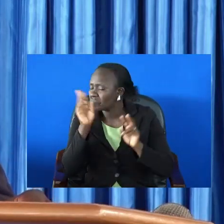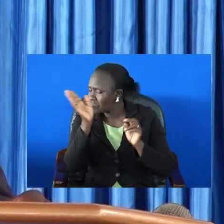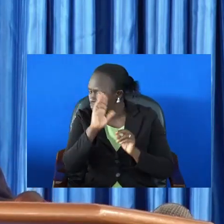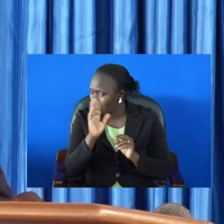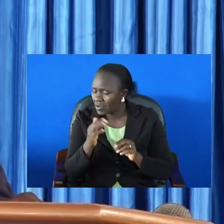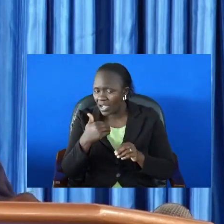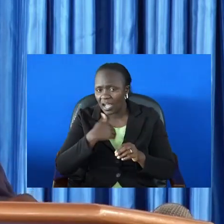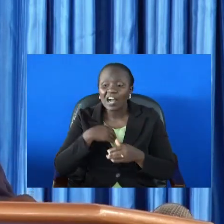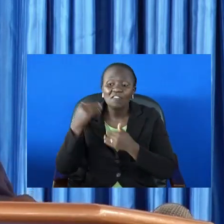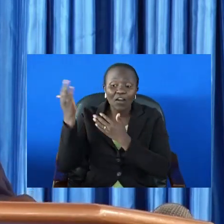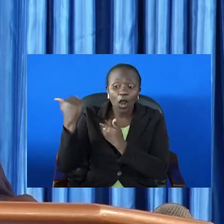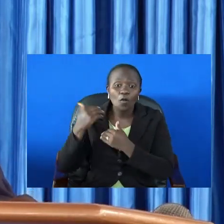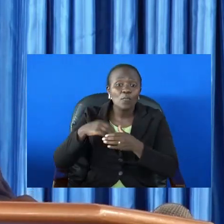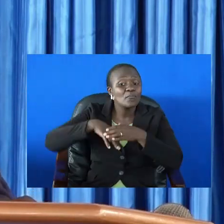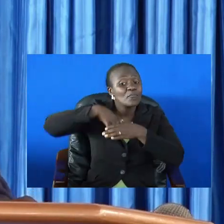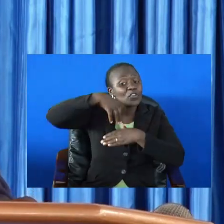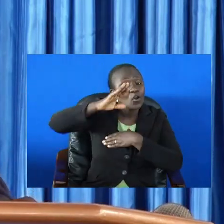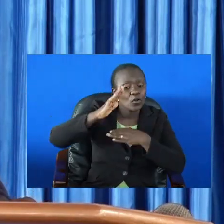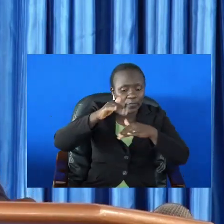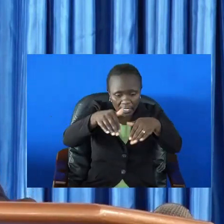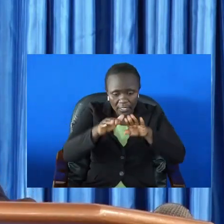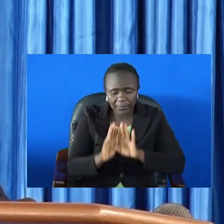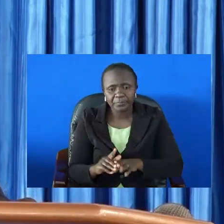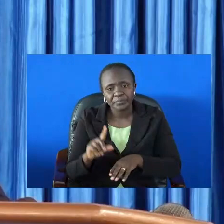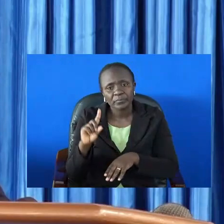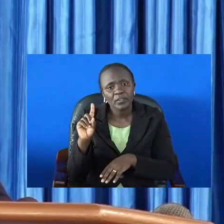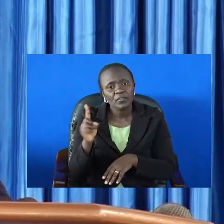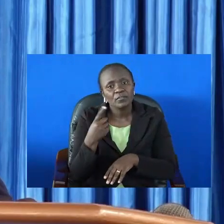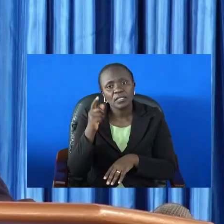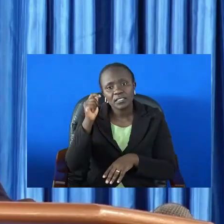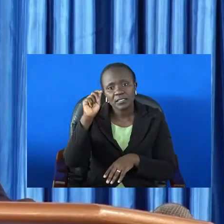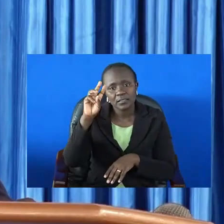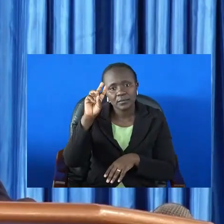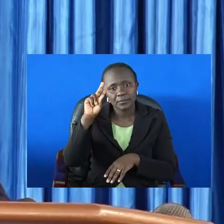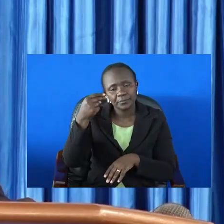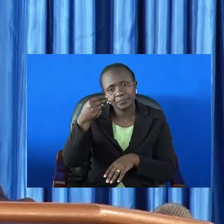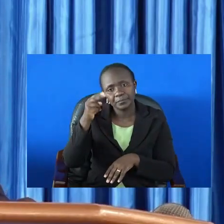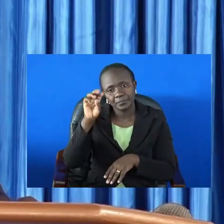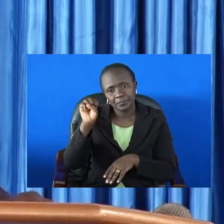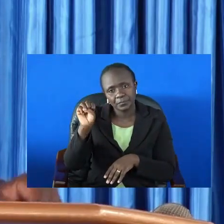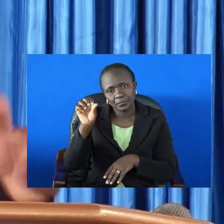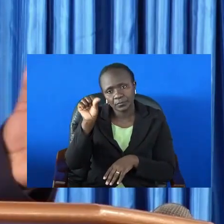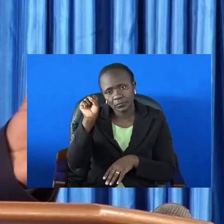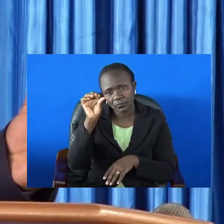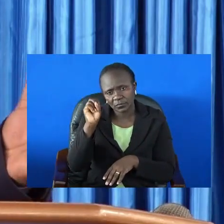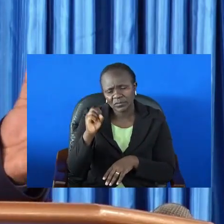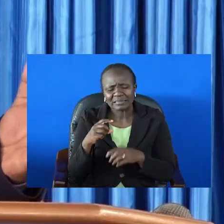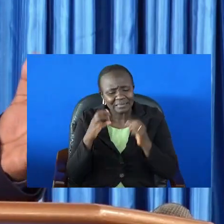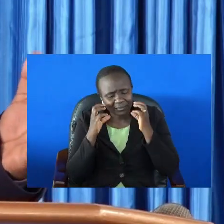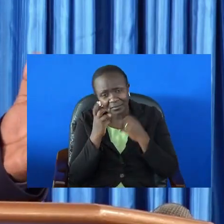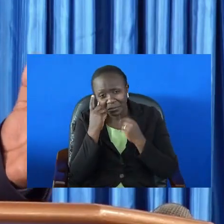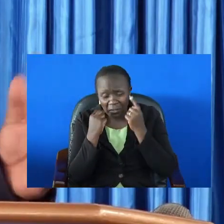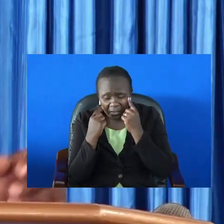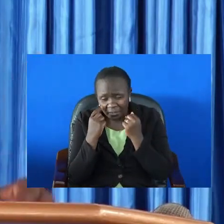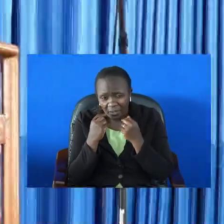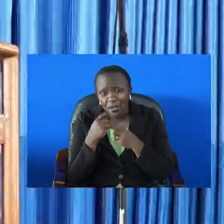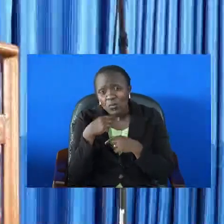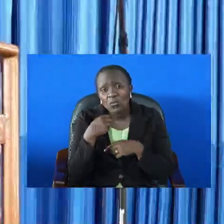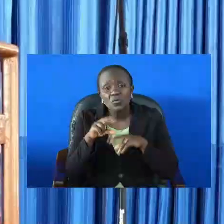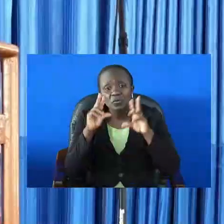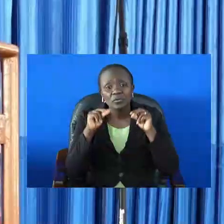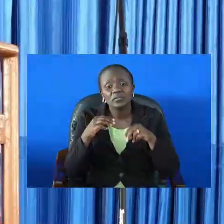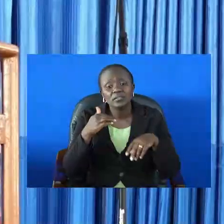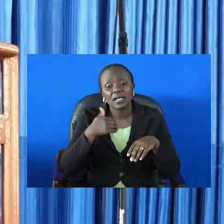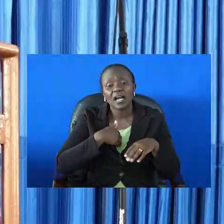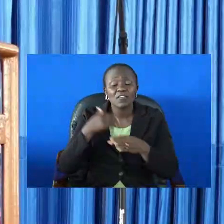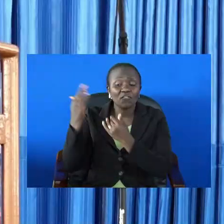a hope beyond the grave. In 1 Thessalonians chapter 4, verse 13 to 18, says, don't grieve like those who don't have hope.